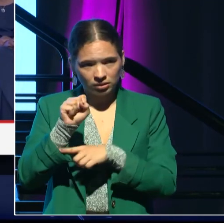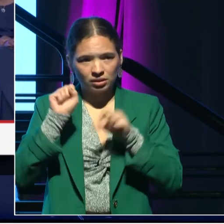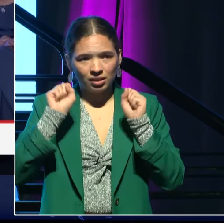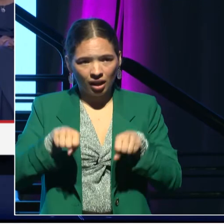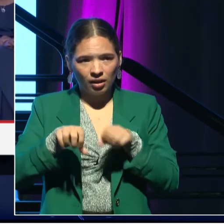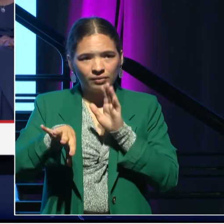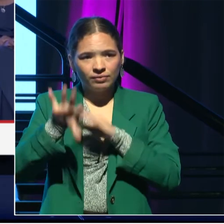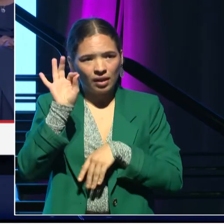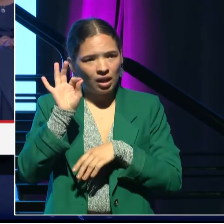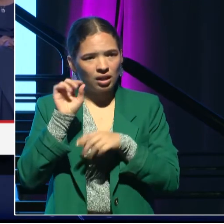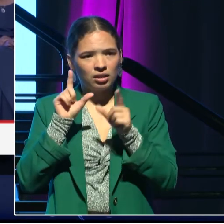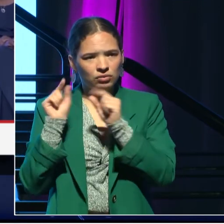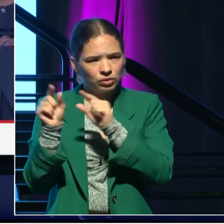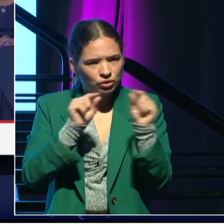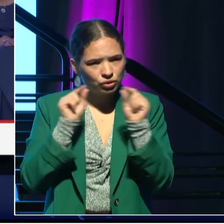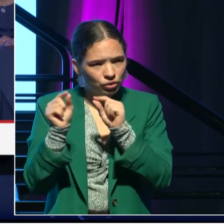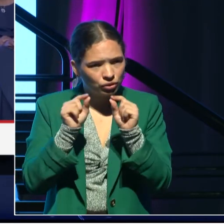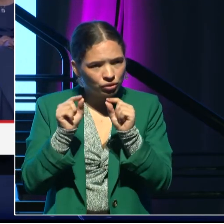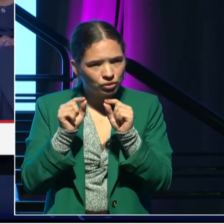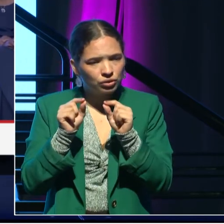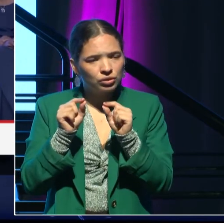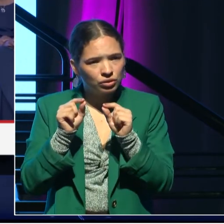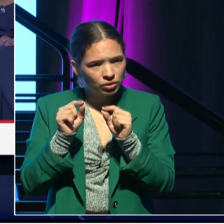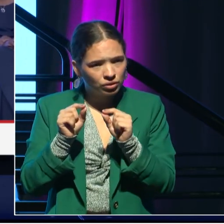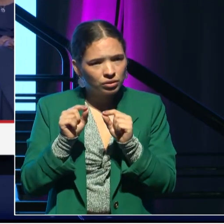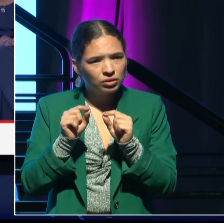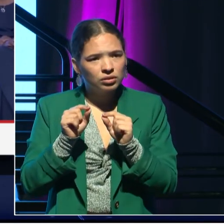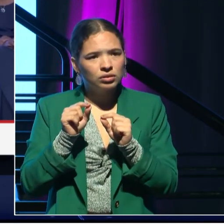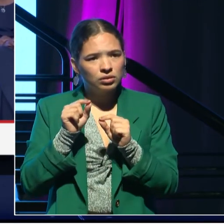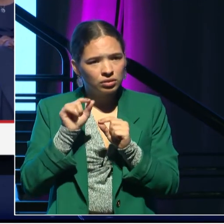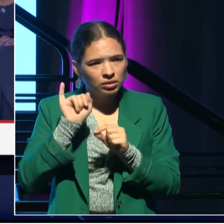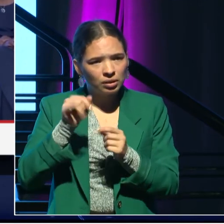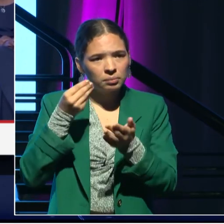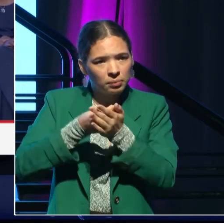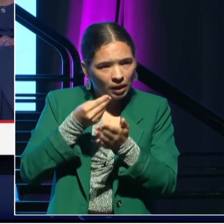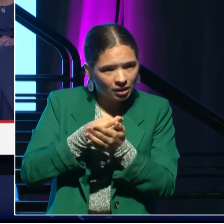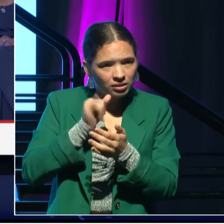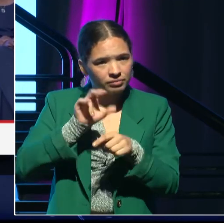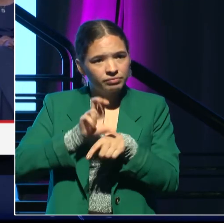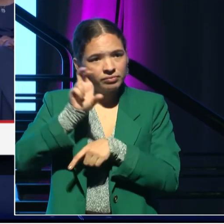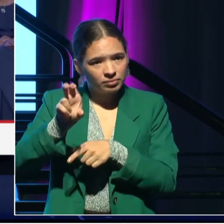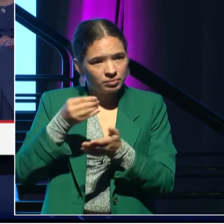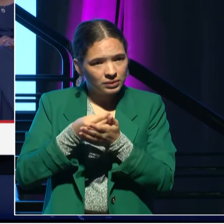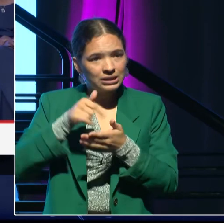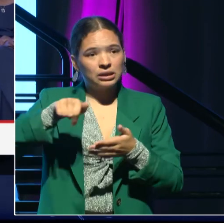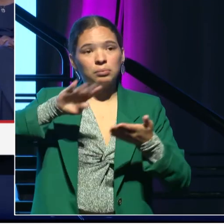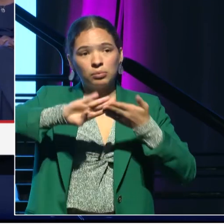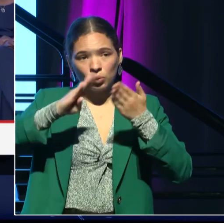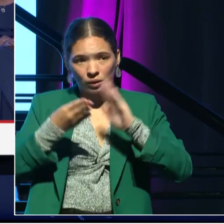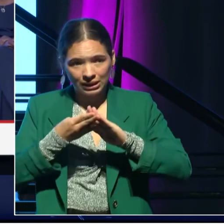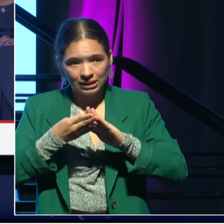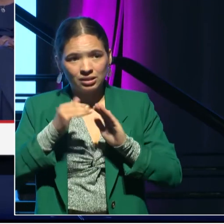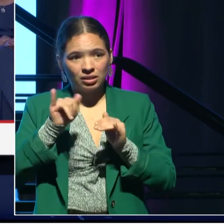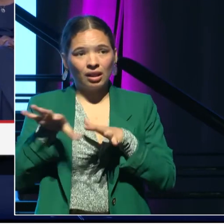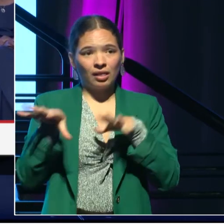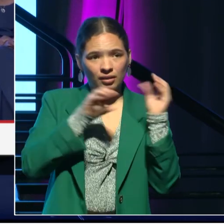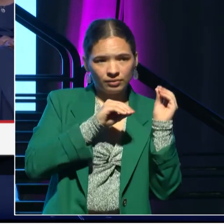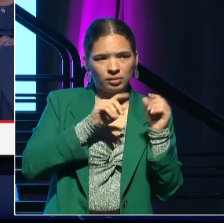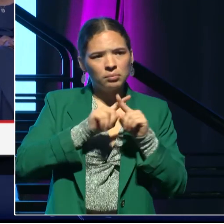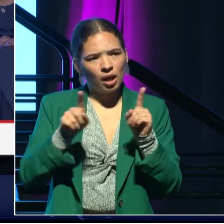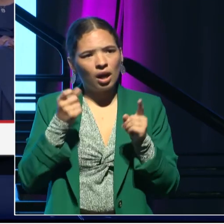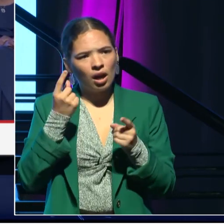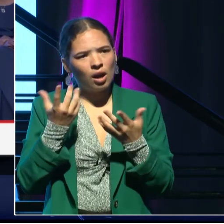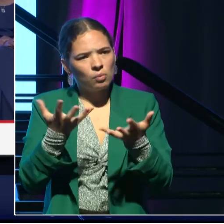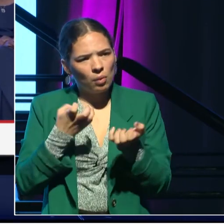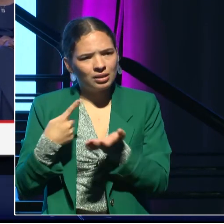Together, we're going to get the Momnibus signed into law. We're going to get some money into these communities. And before I go, I just have to say, there's a lot of conversation